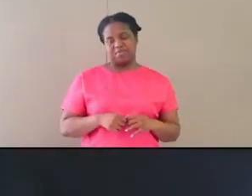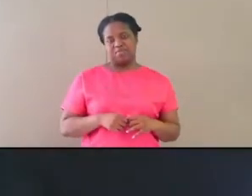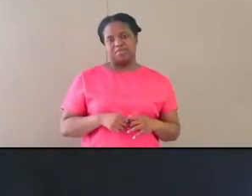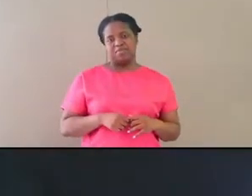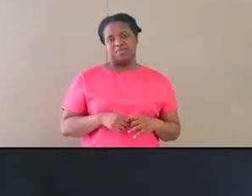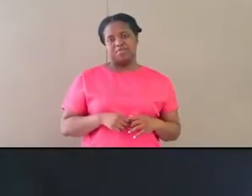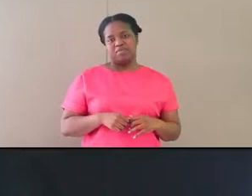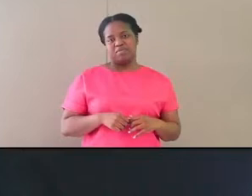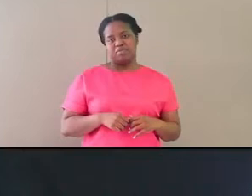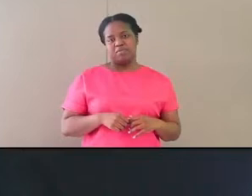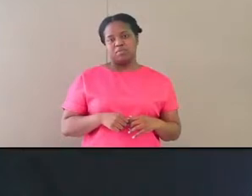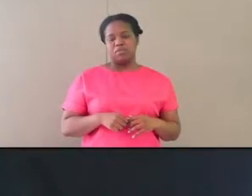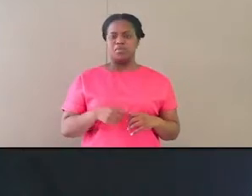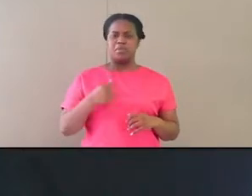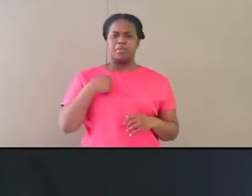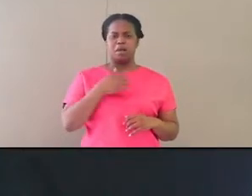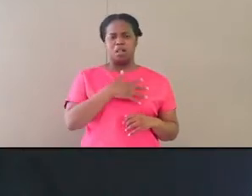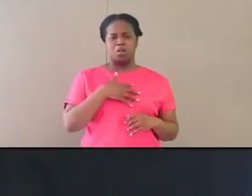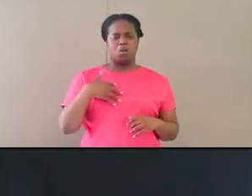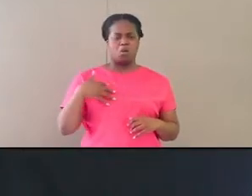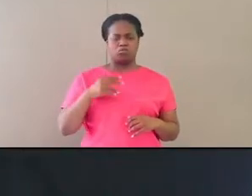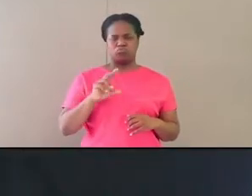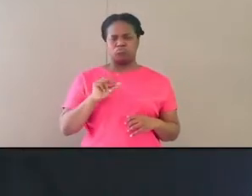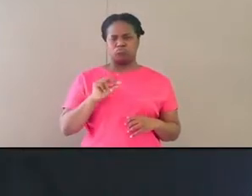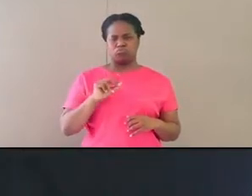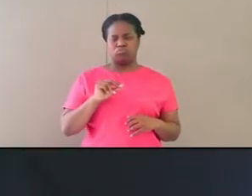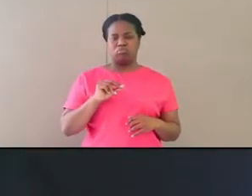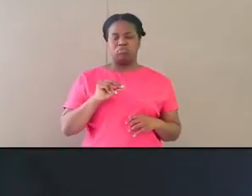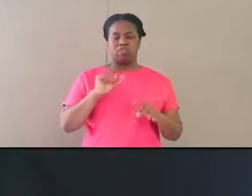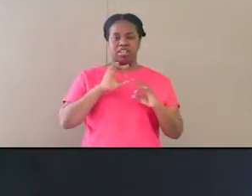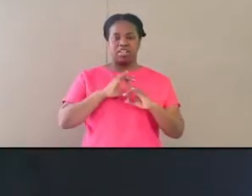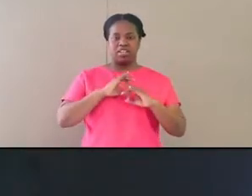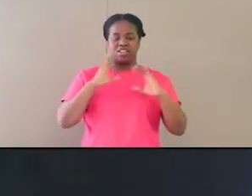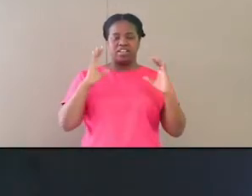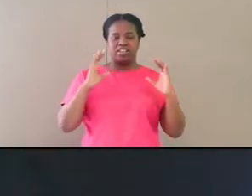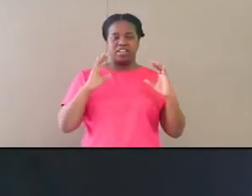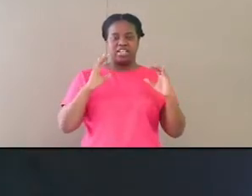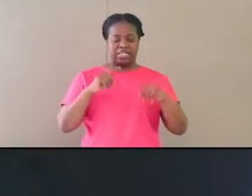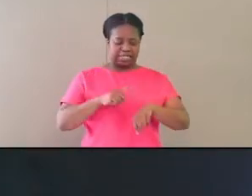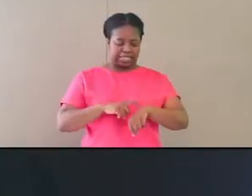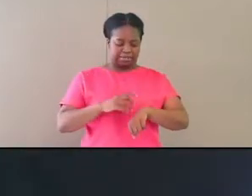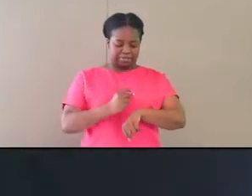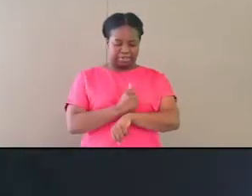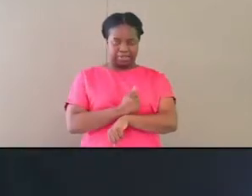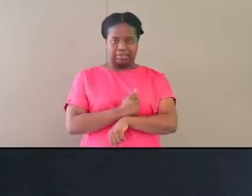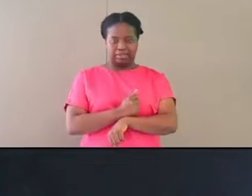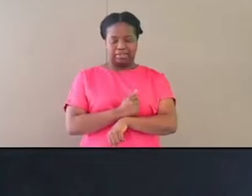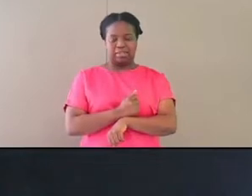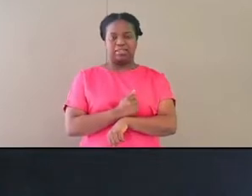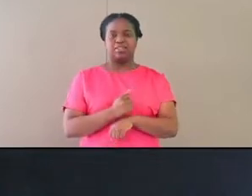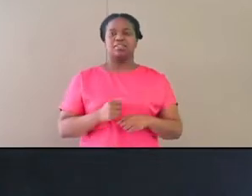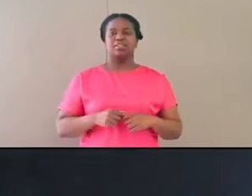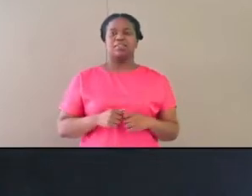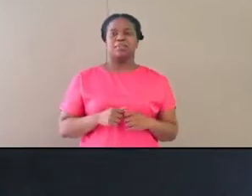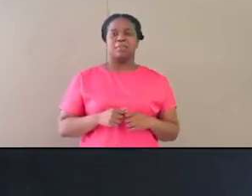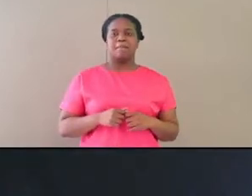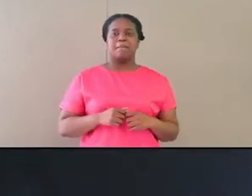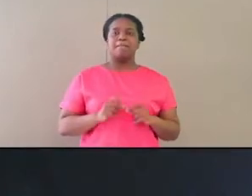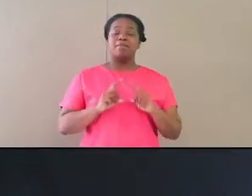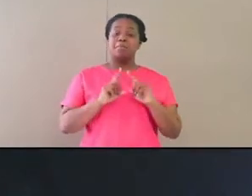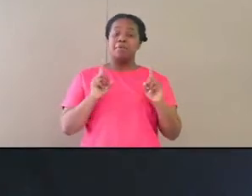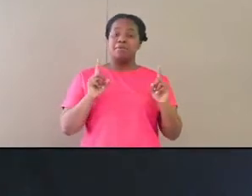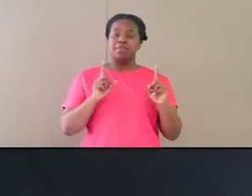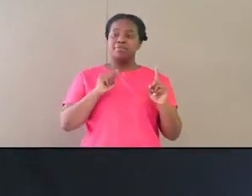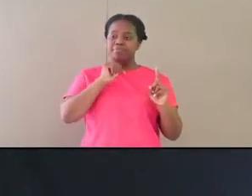I'm not going to be long it is clear that time is against us nonetheless